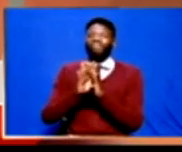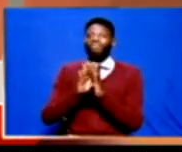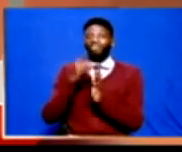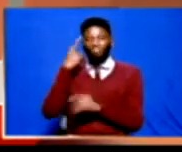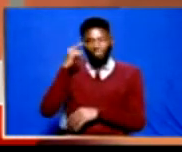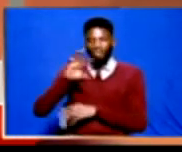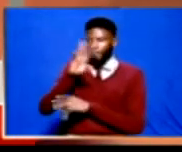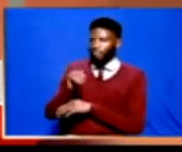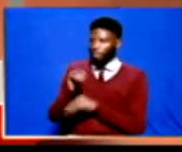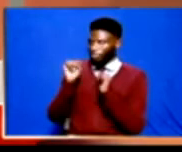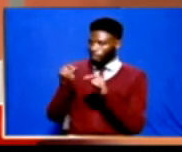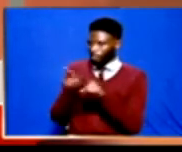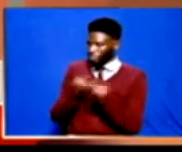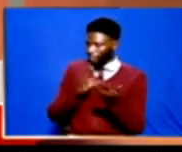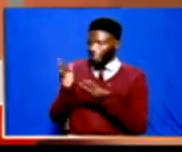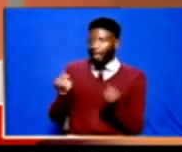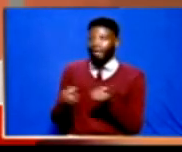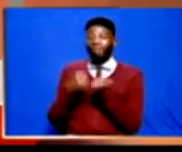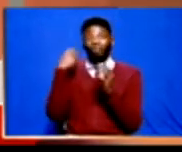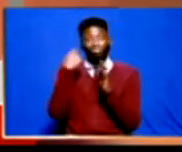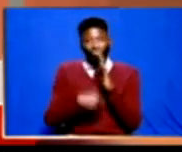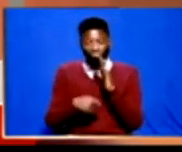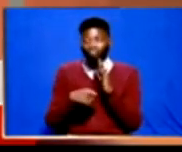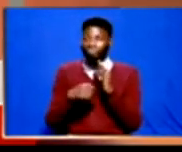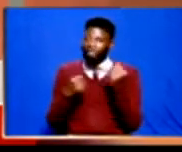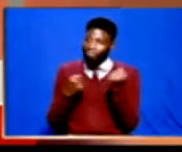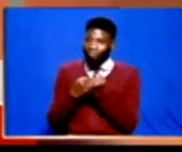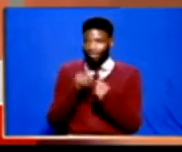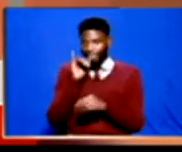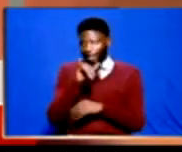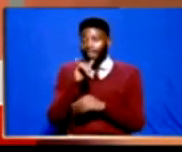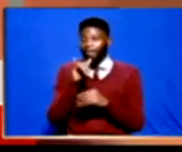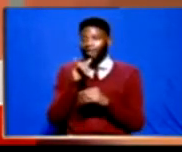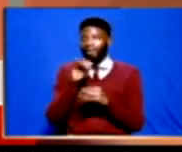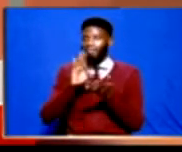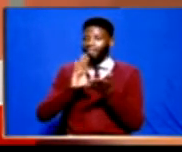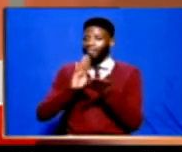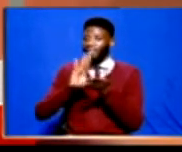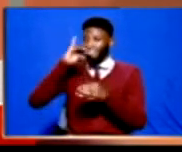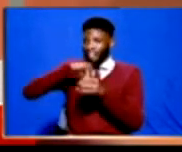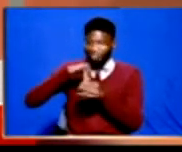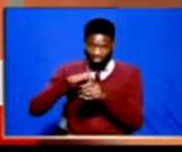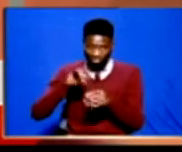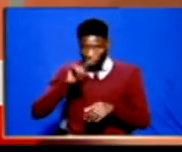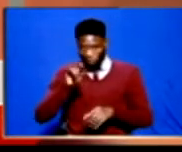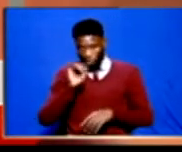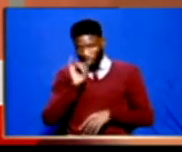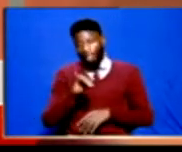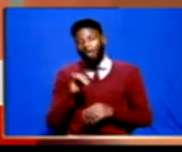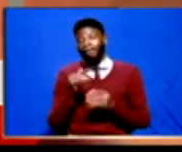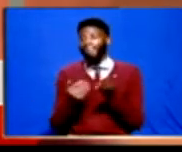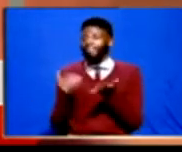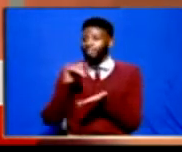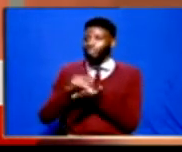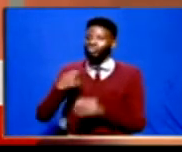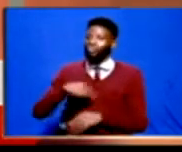good viability. Whether the pricing will support such investment is where the question comes about, because again, we need